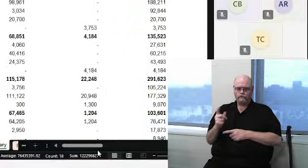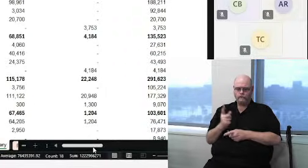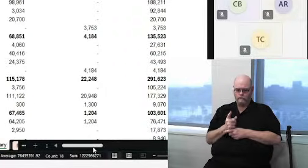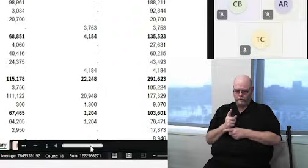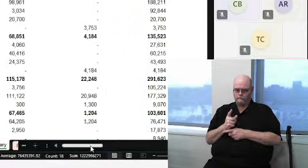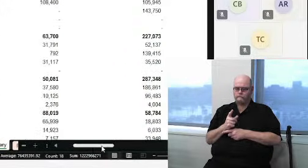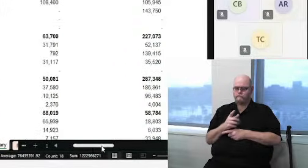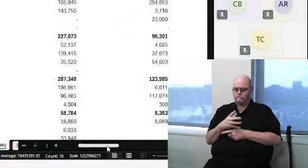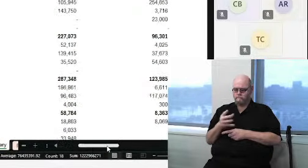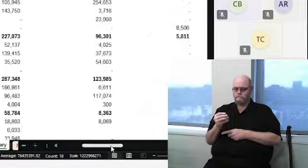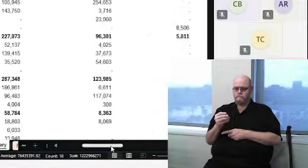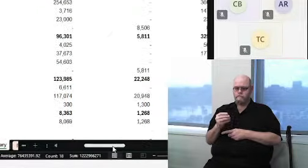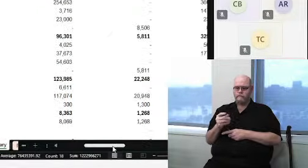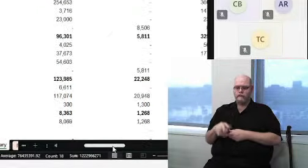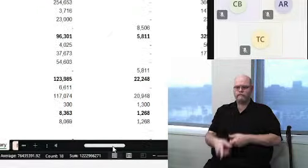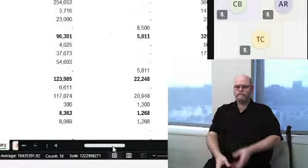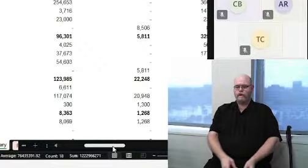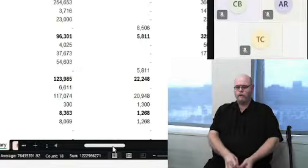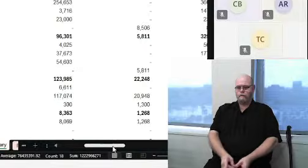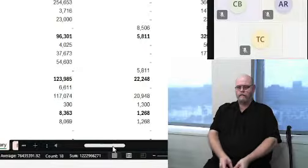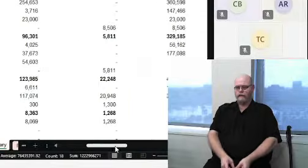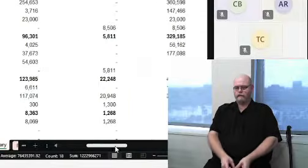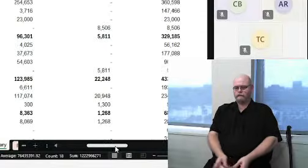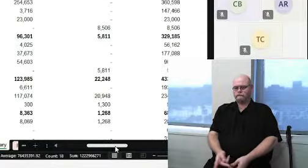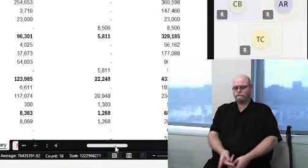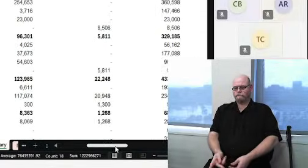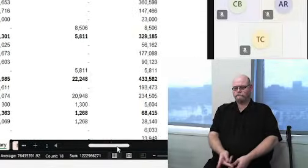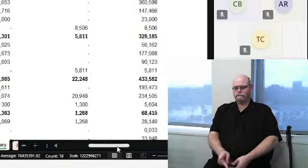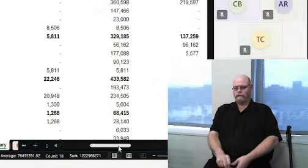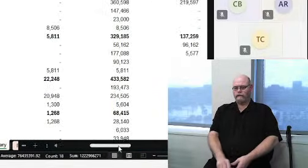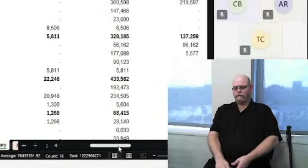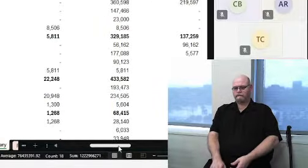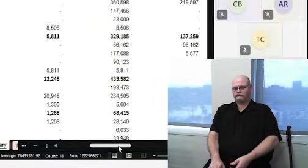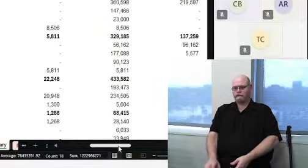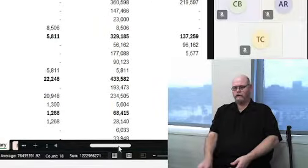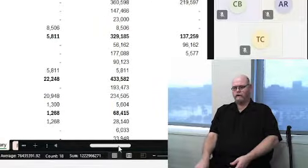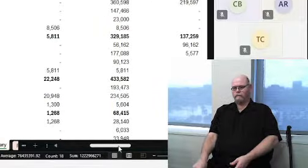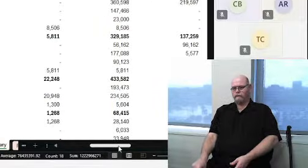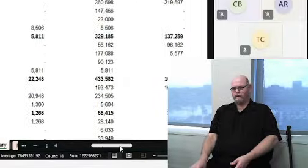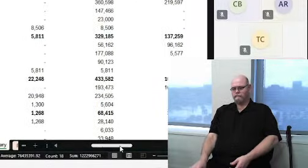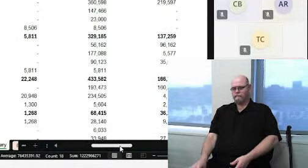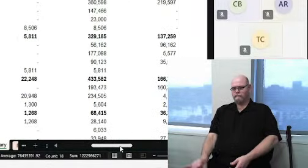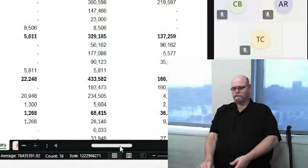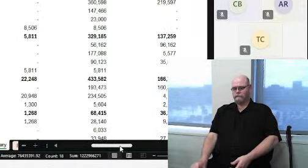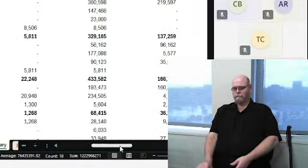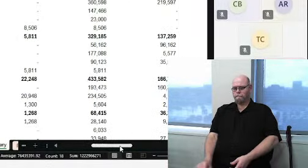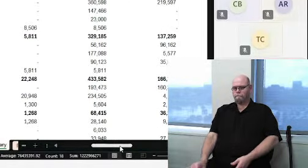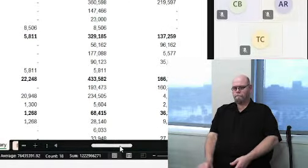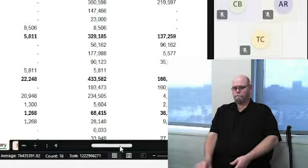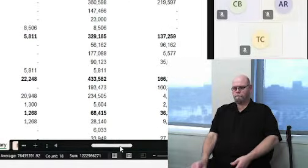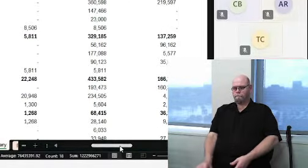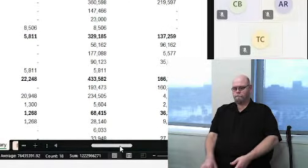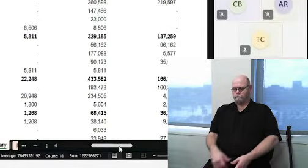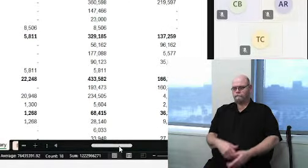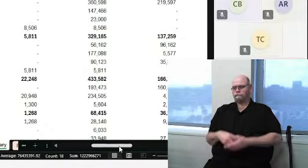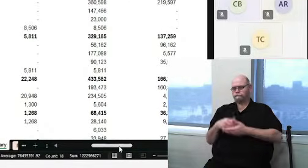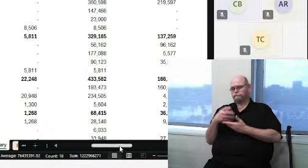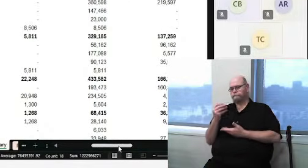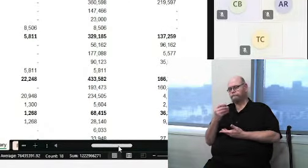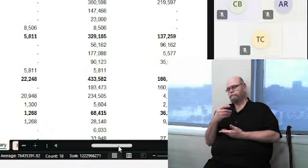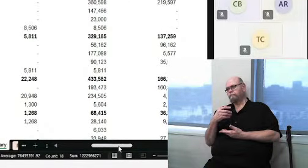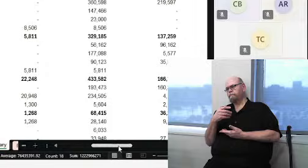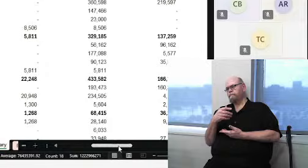27, please? Oh, I'm sorry, Mr. Melendez, just for clarity of the record, I think you said which we all tend to do.